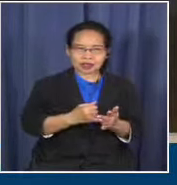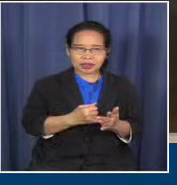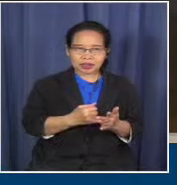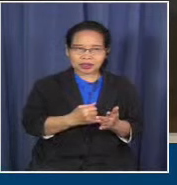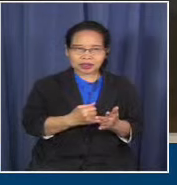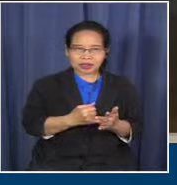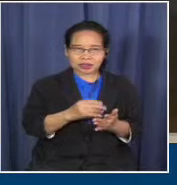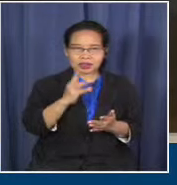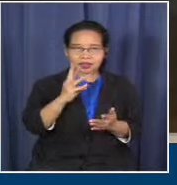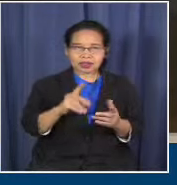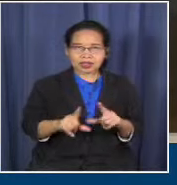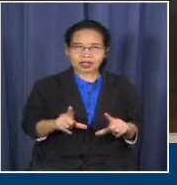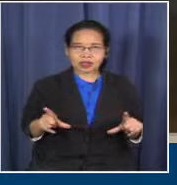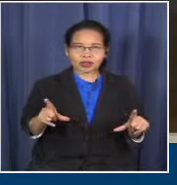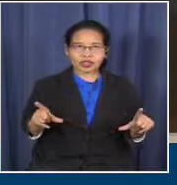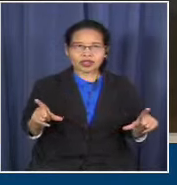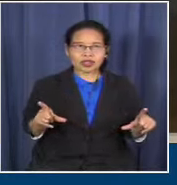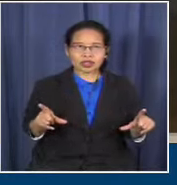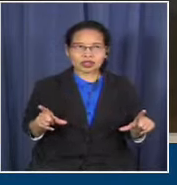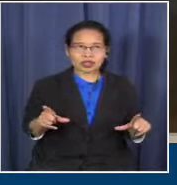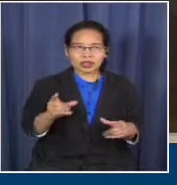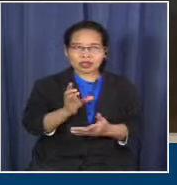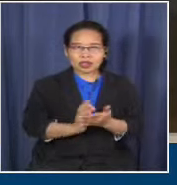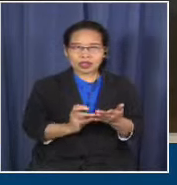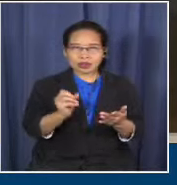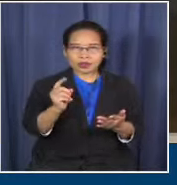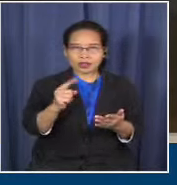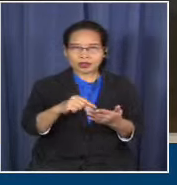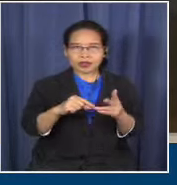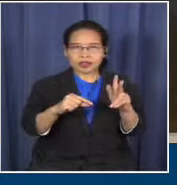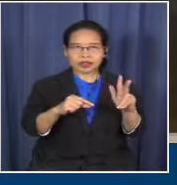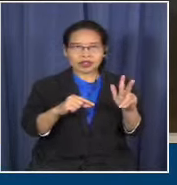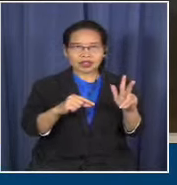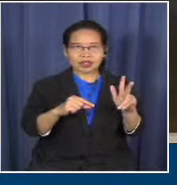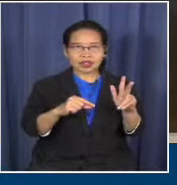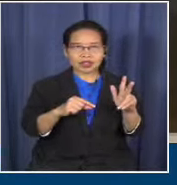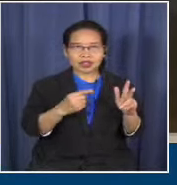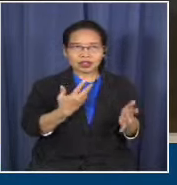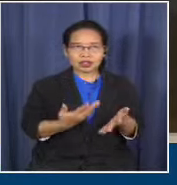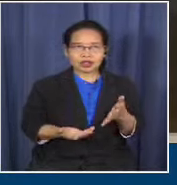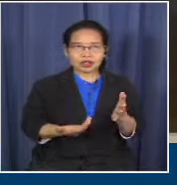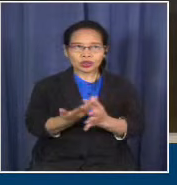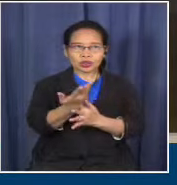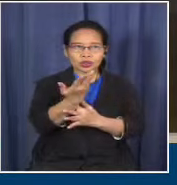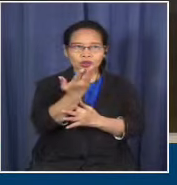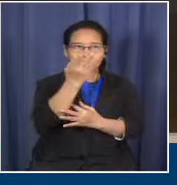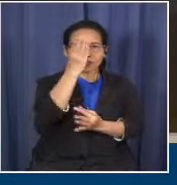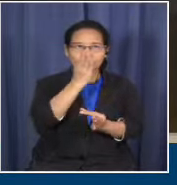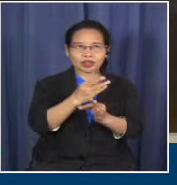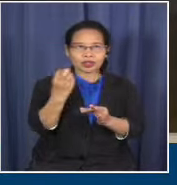invisible things. Let us read that in six languages, 11 verse 3.